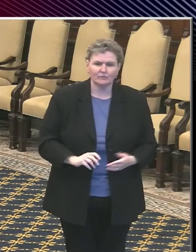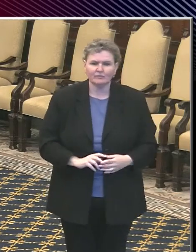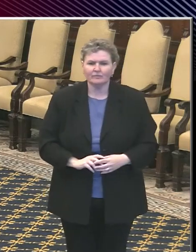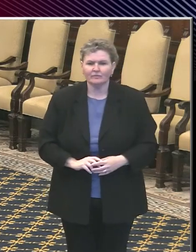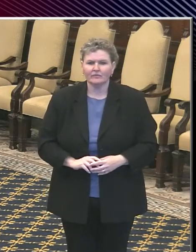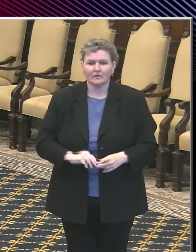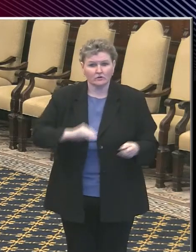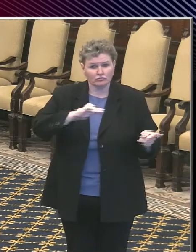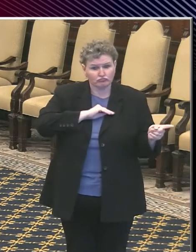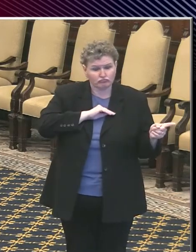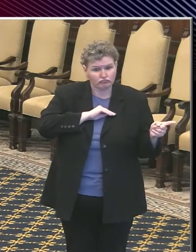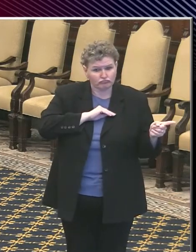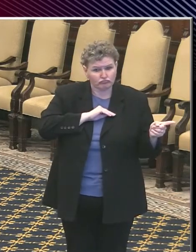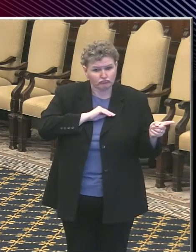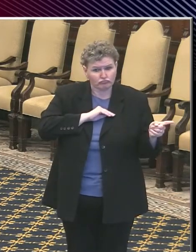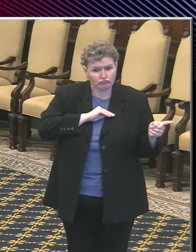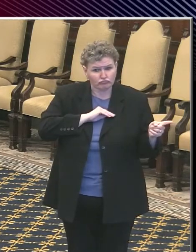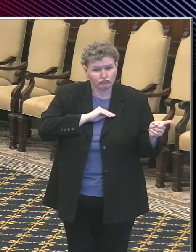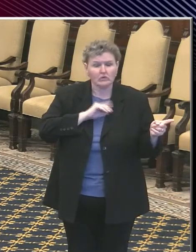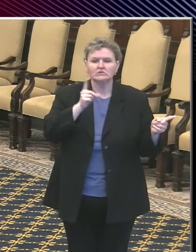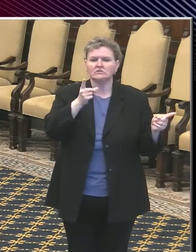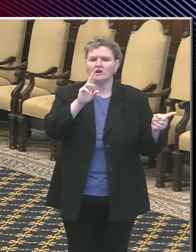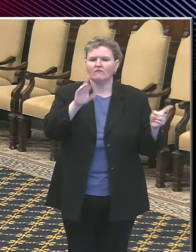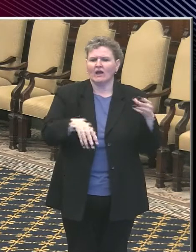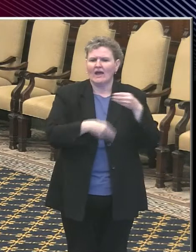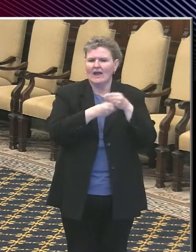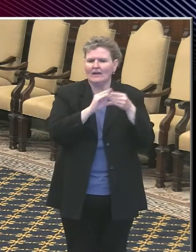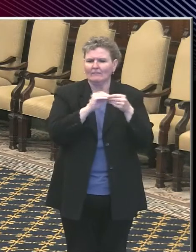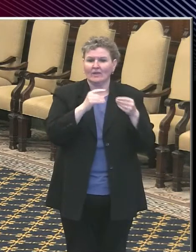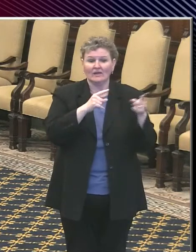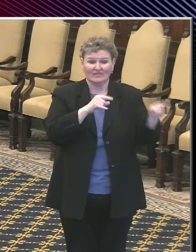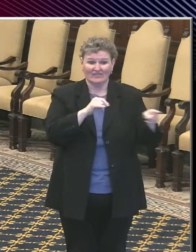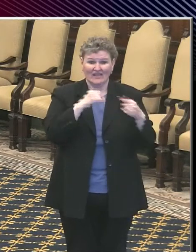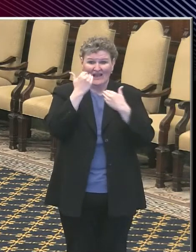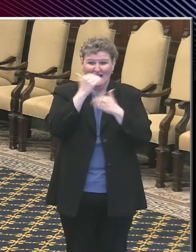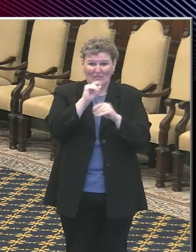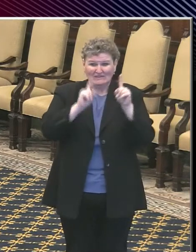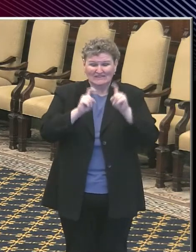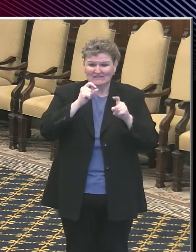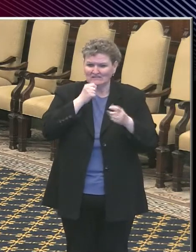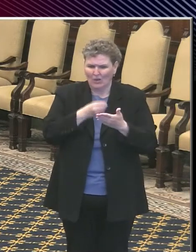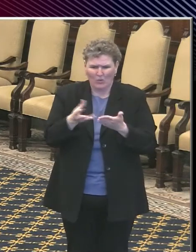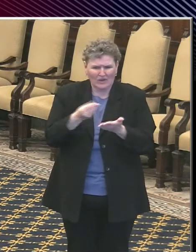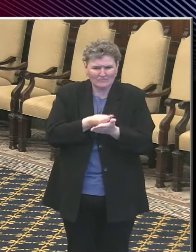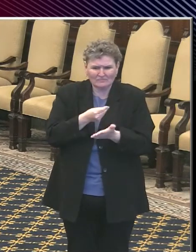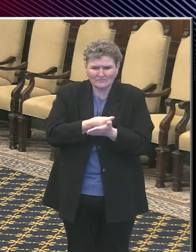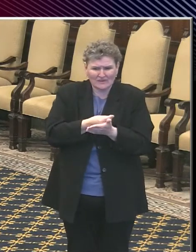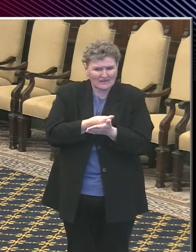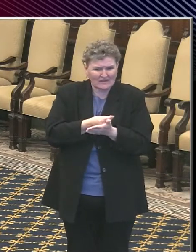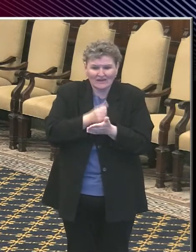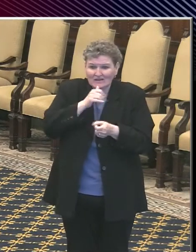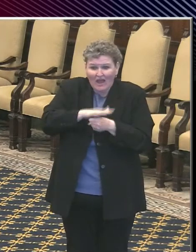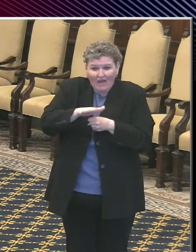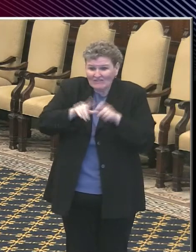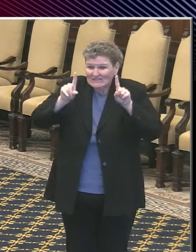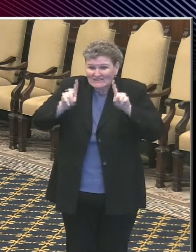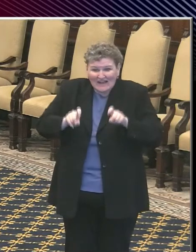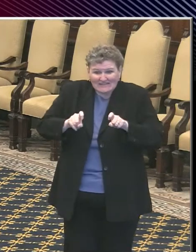folks who are interested in doing that. And we have been working with the Black Doctors Consortium since we're aware of their presence